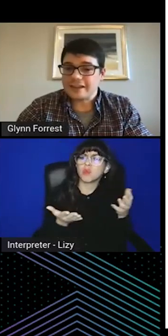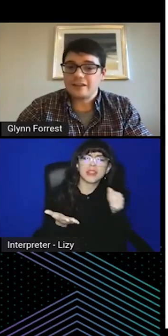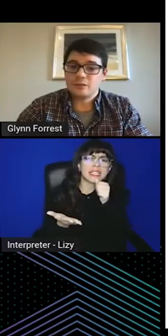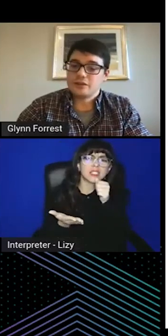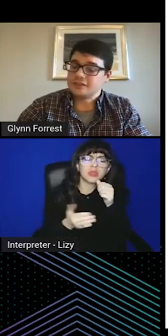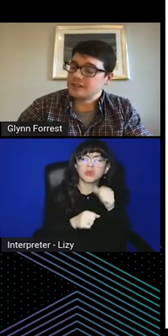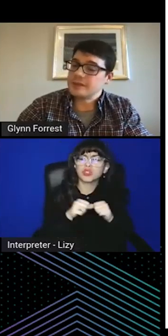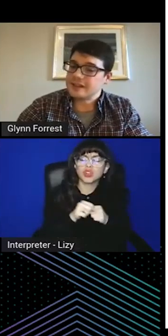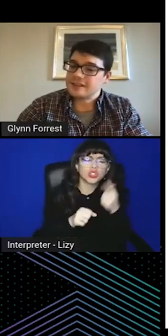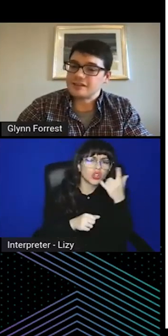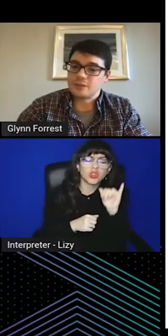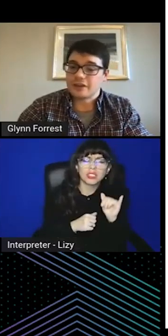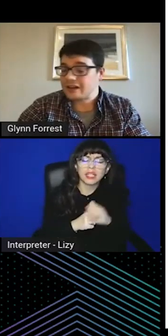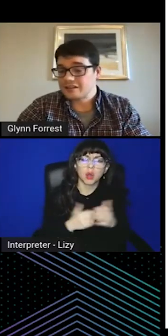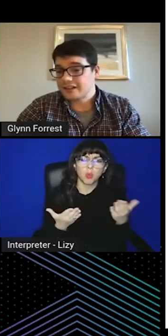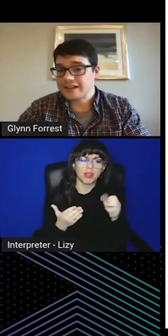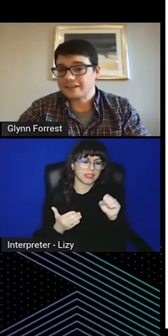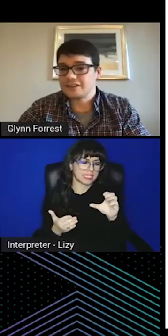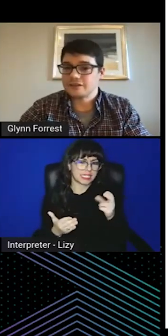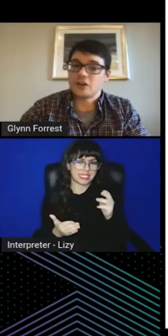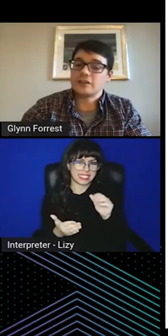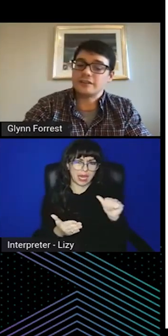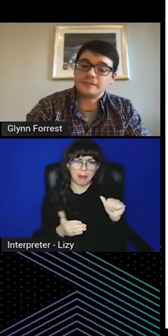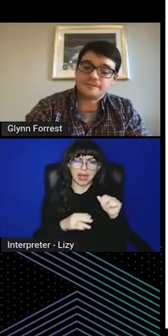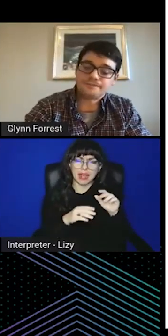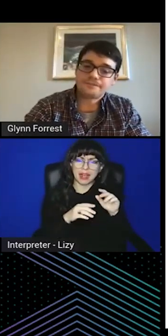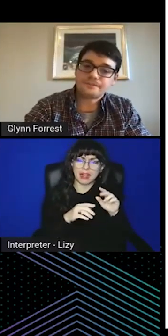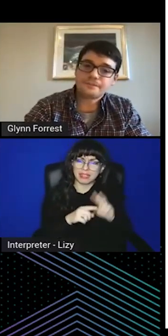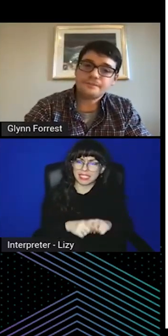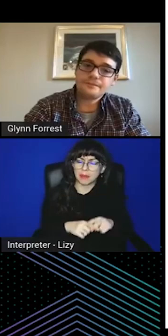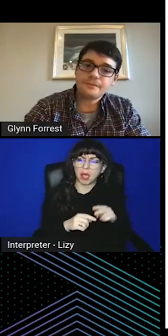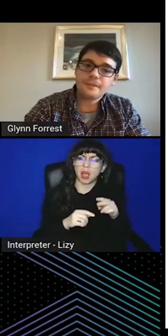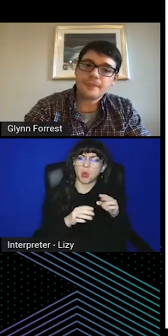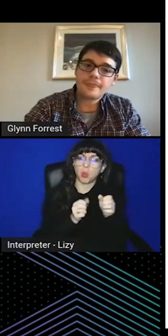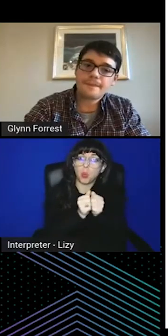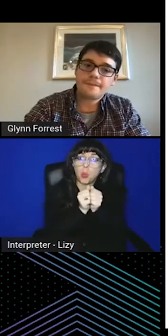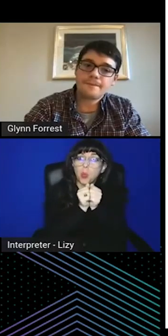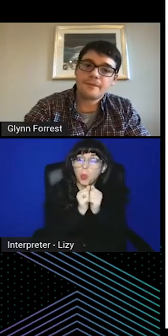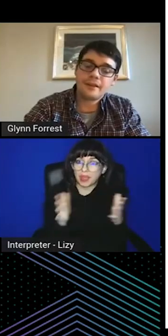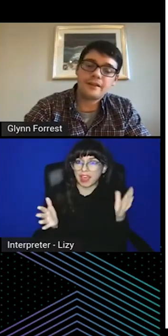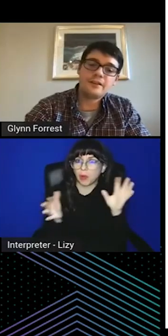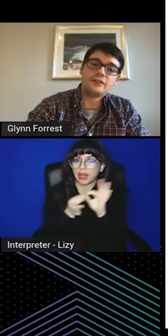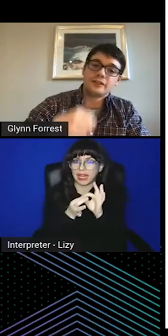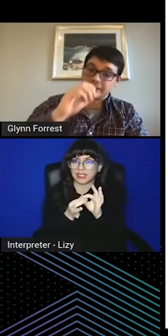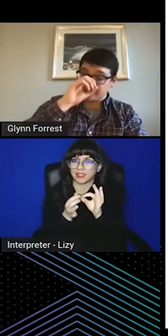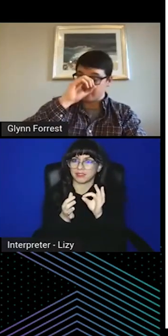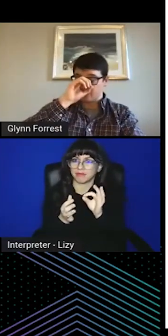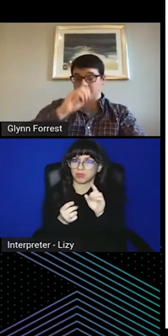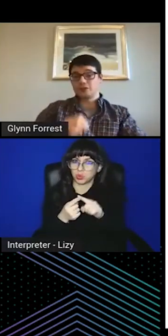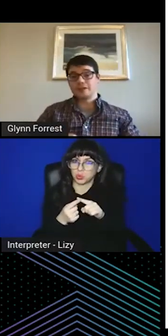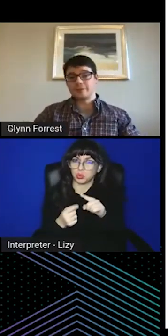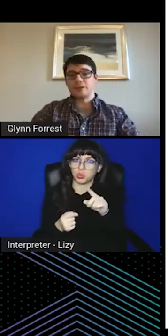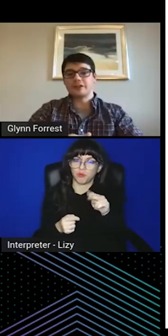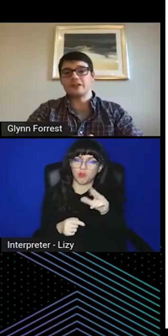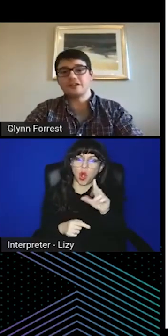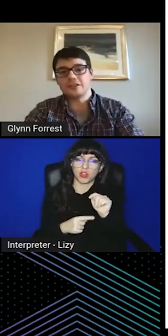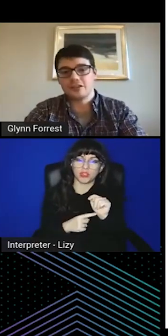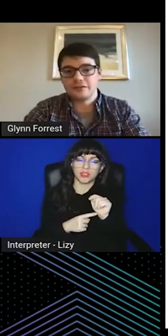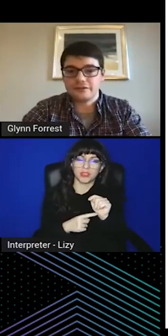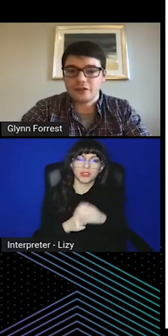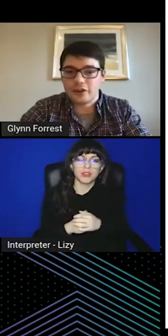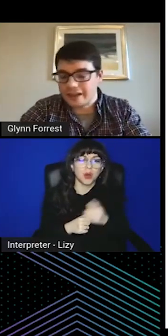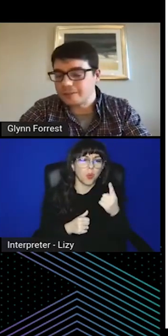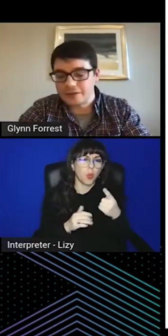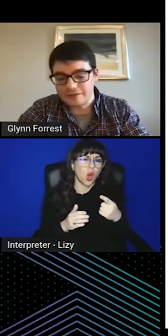like what the schema is, without actually connecting to Vault. So I'd like to introduce a tool I've been working on. It's